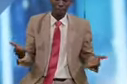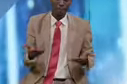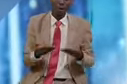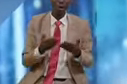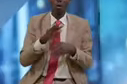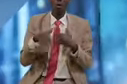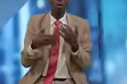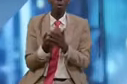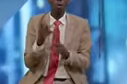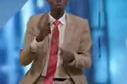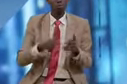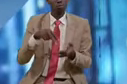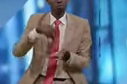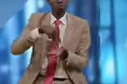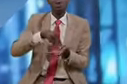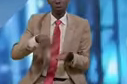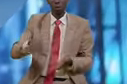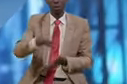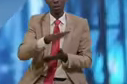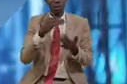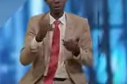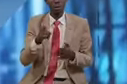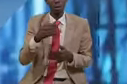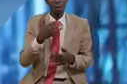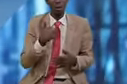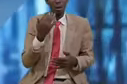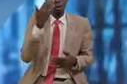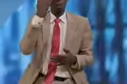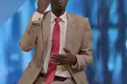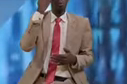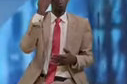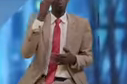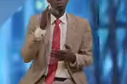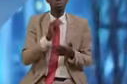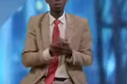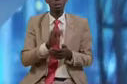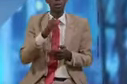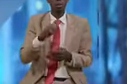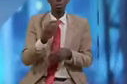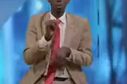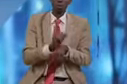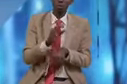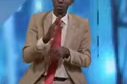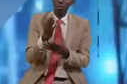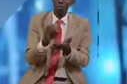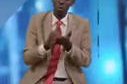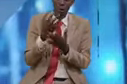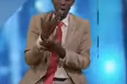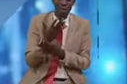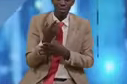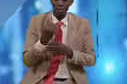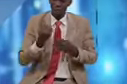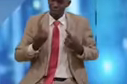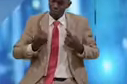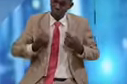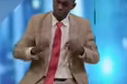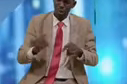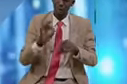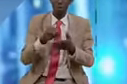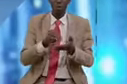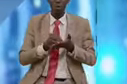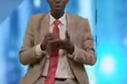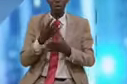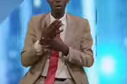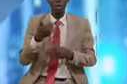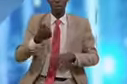are standing up, and they realize the work of their hand, the effort of their life, and their